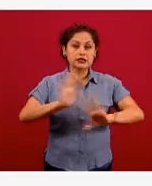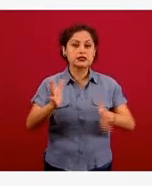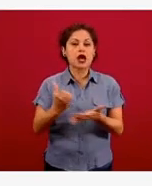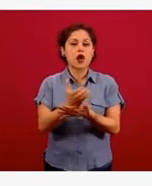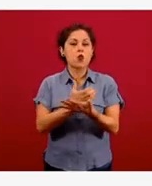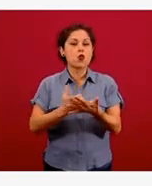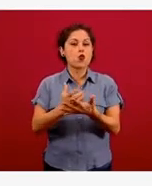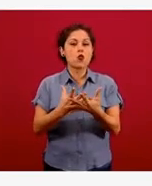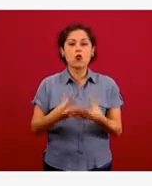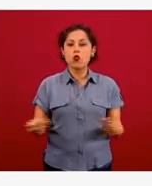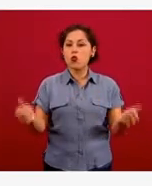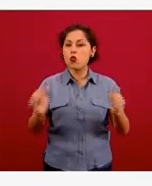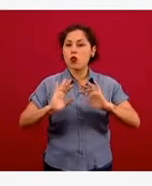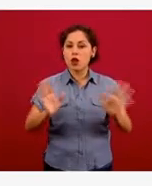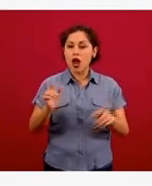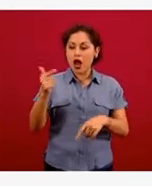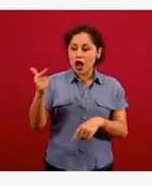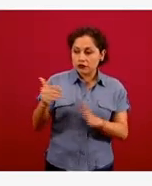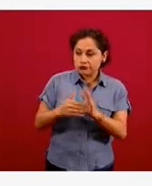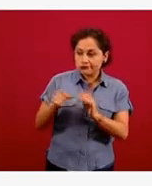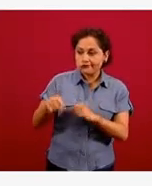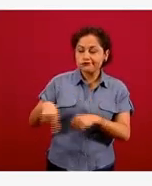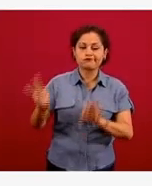overall total cases, there are only